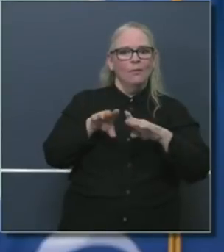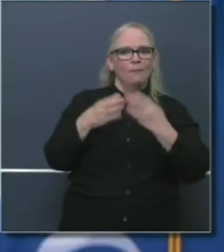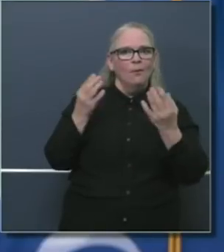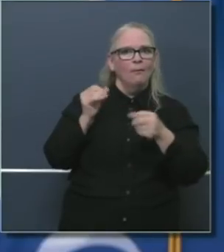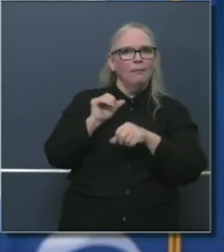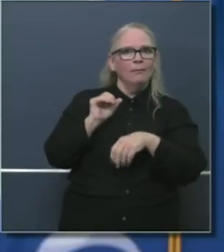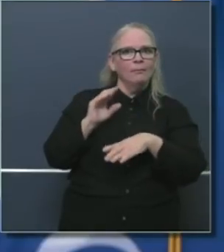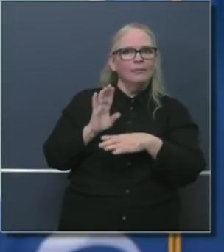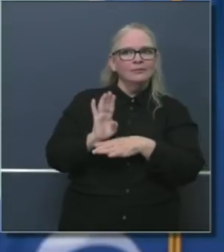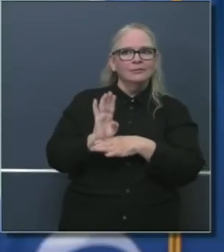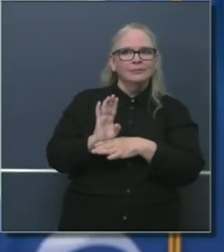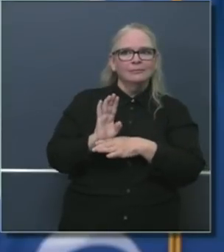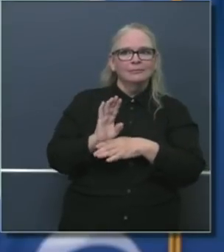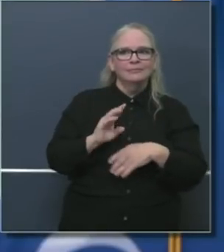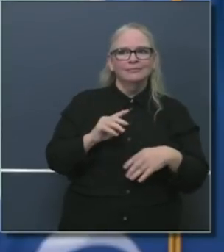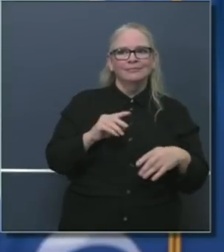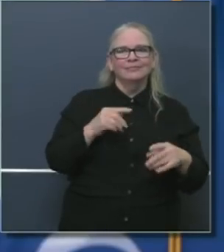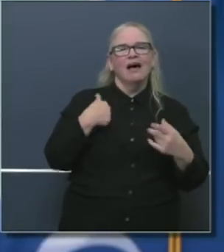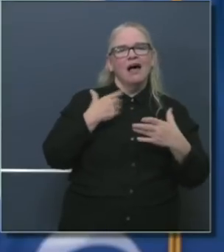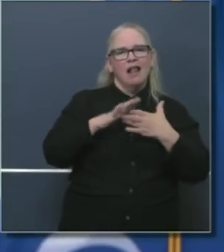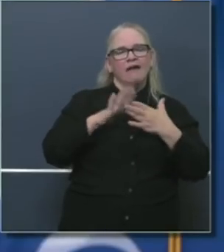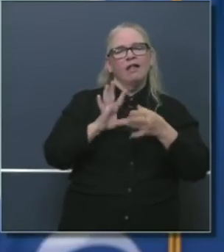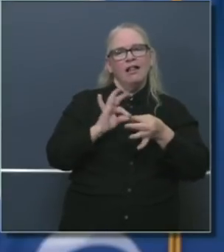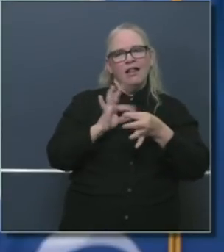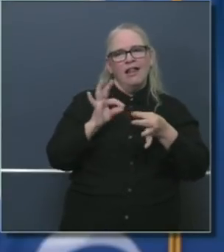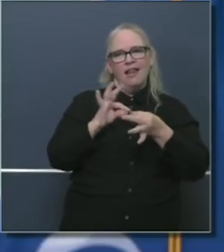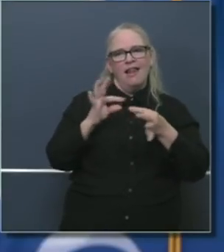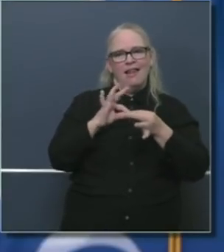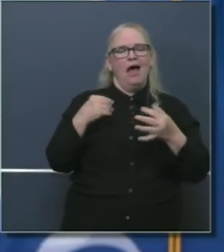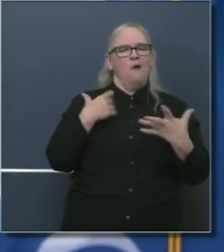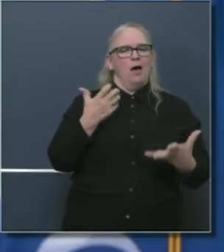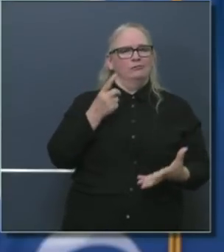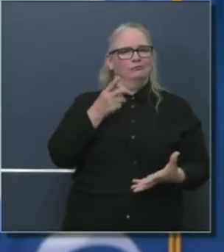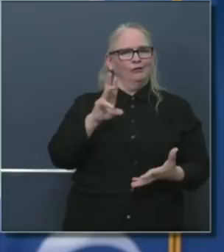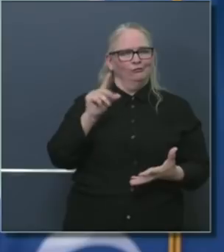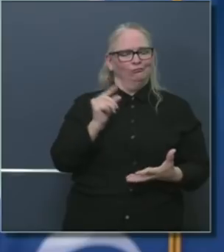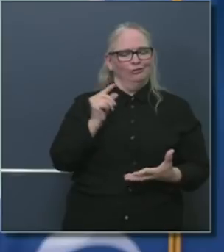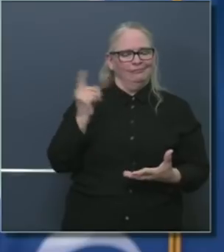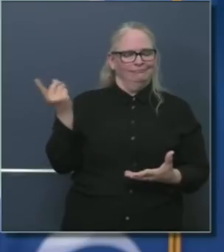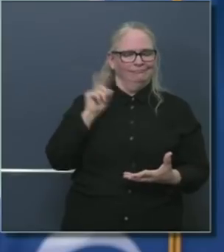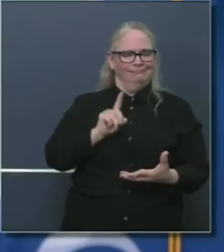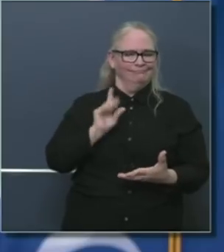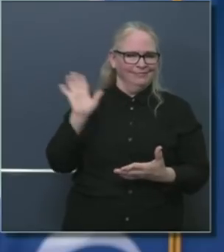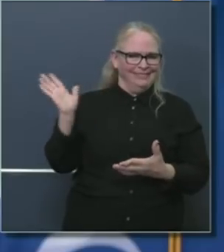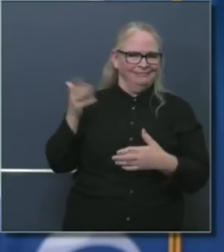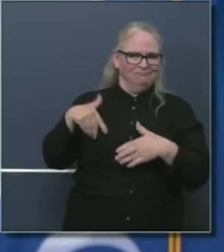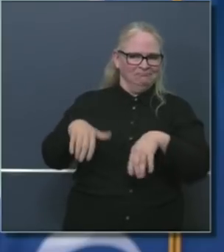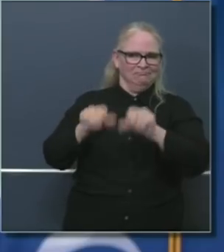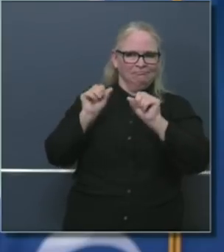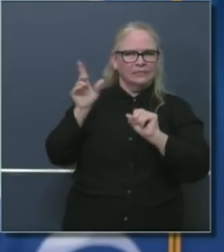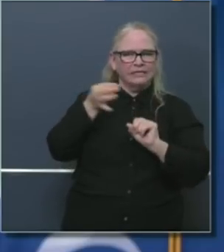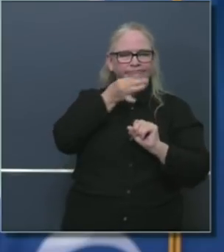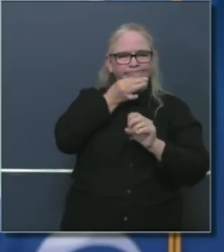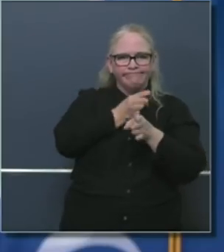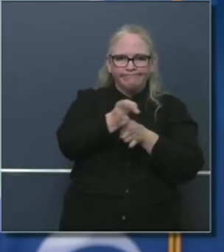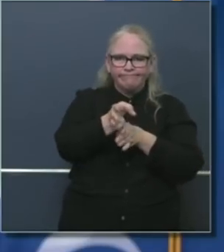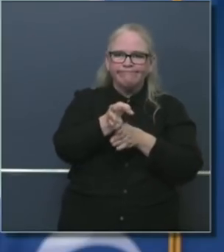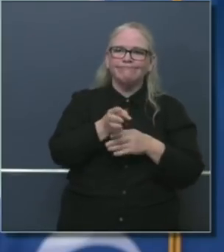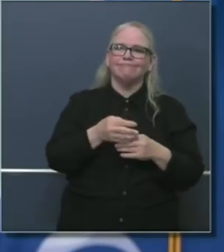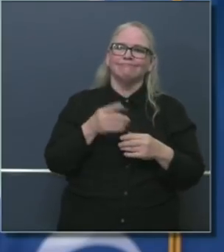I've said enough. Now let me have my doctor, your doctor, expert in this space, say the most